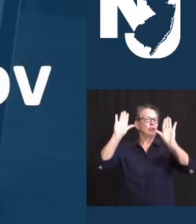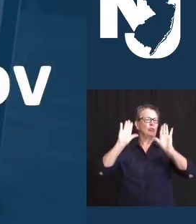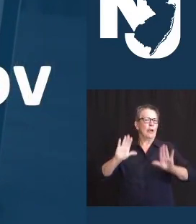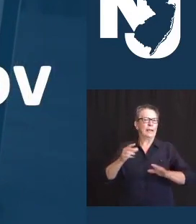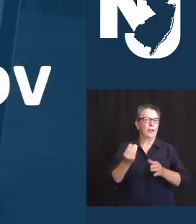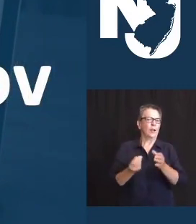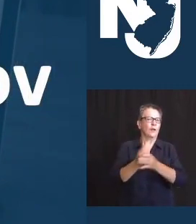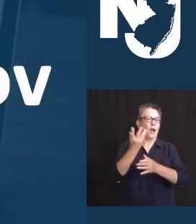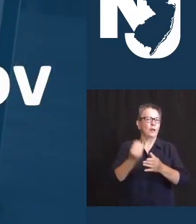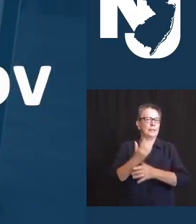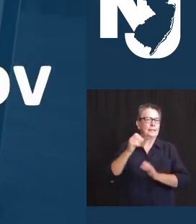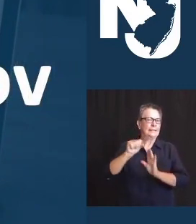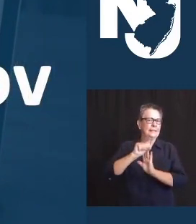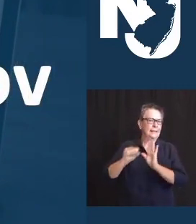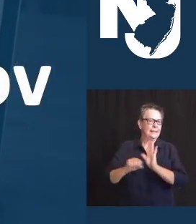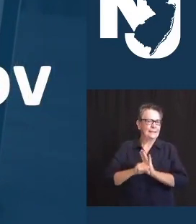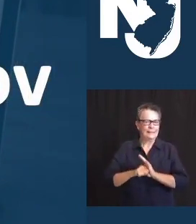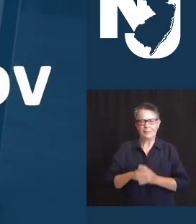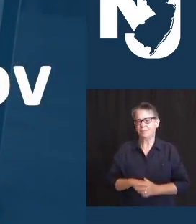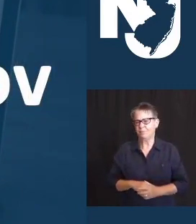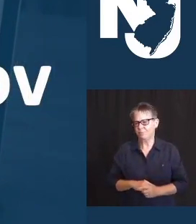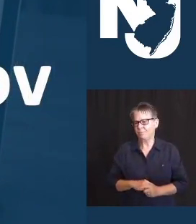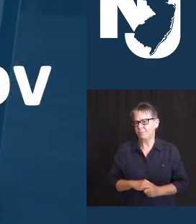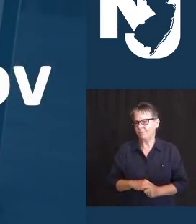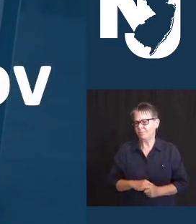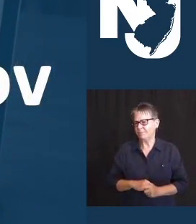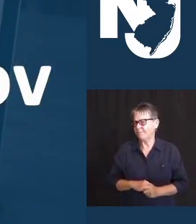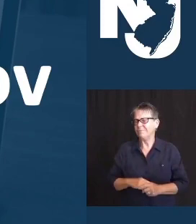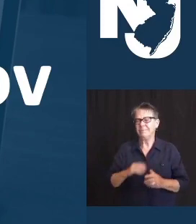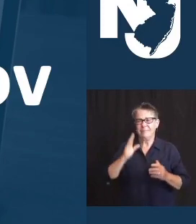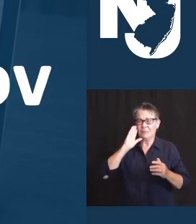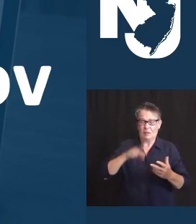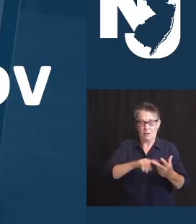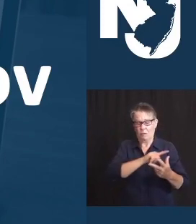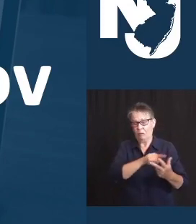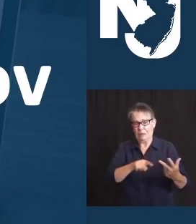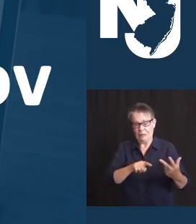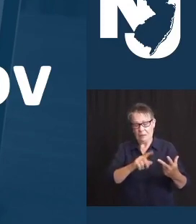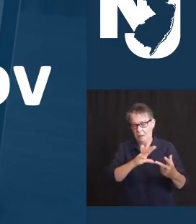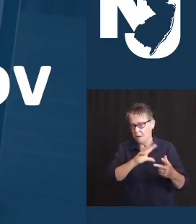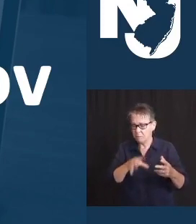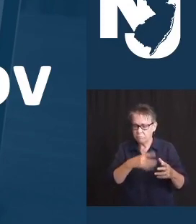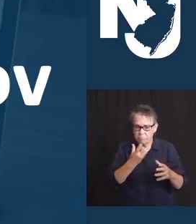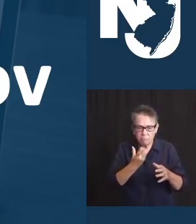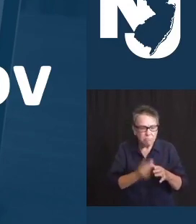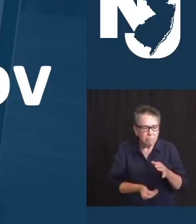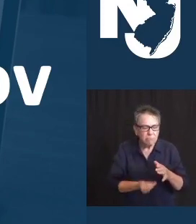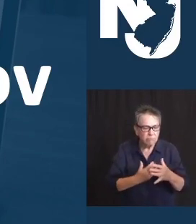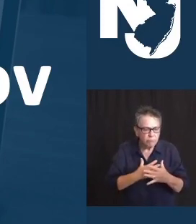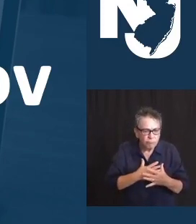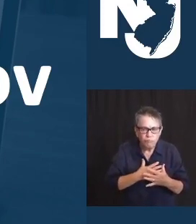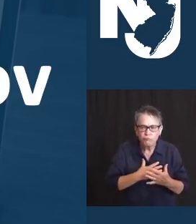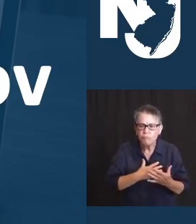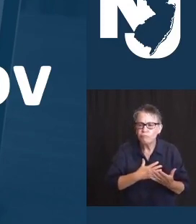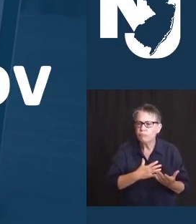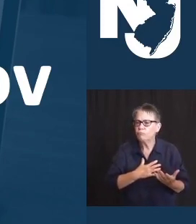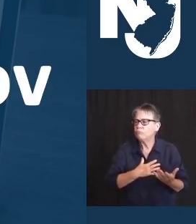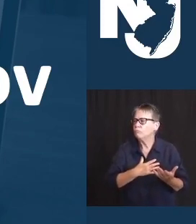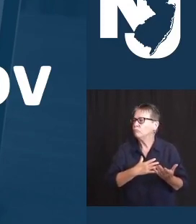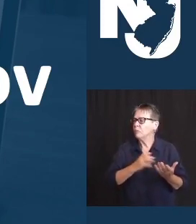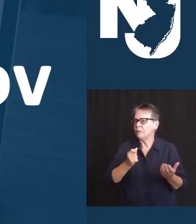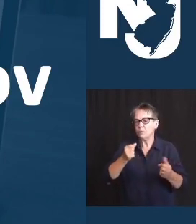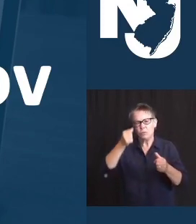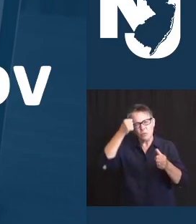away. 3 more reasons why we cannot let up one bit in doing all we can to stop the spread of this virus to save